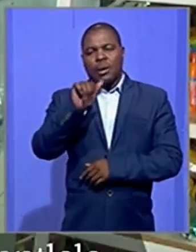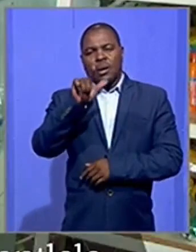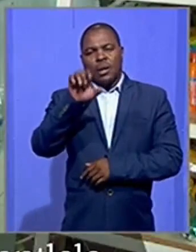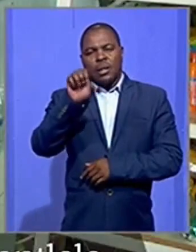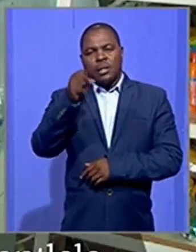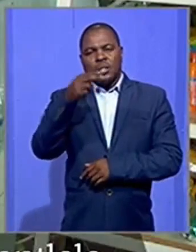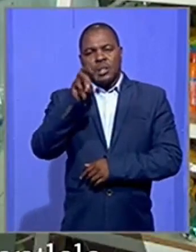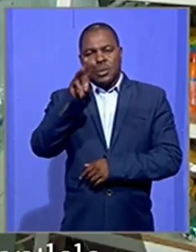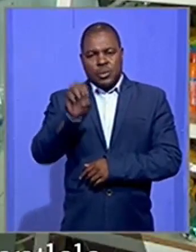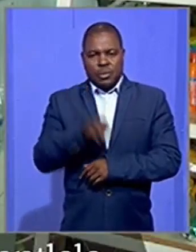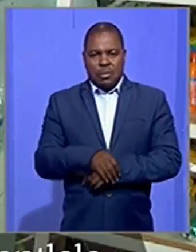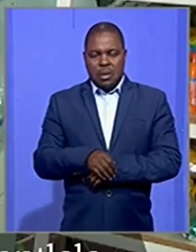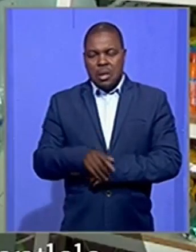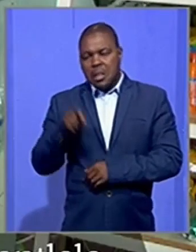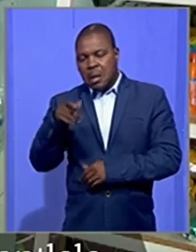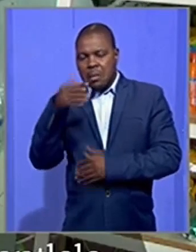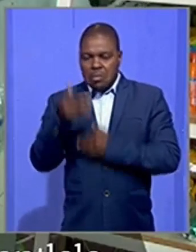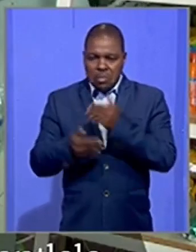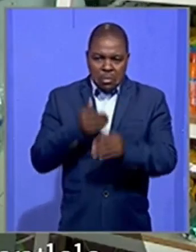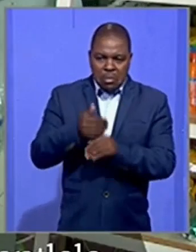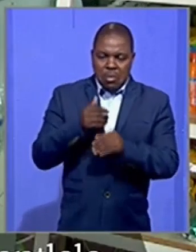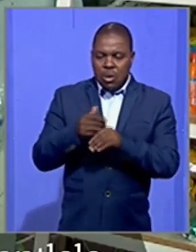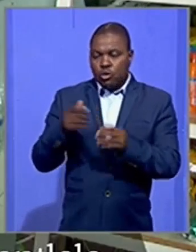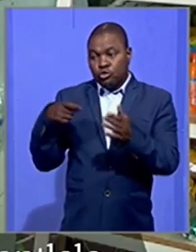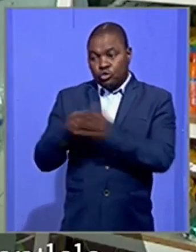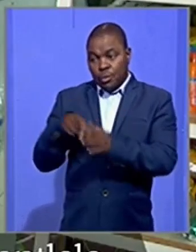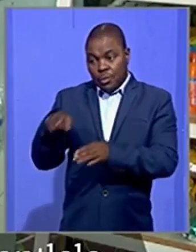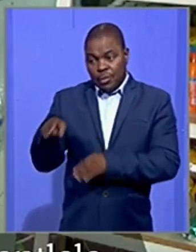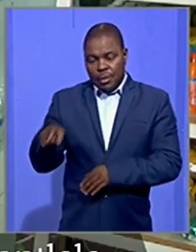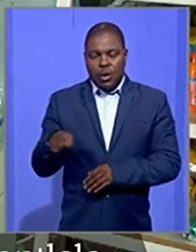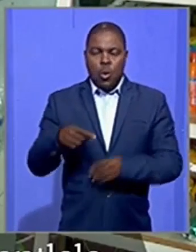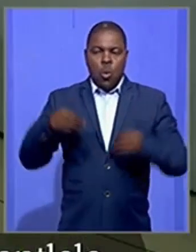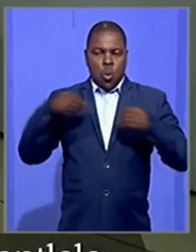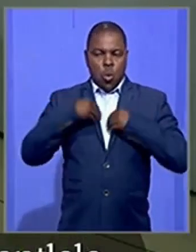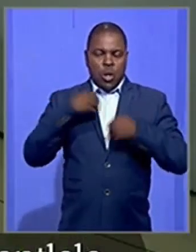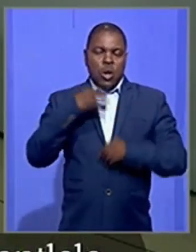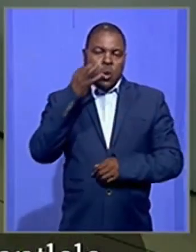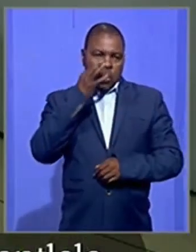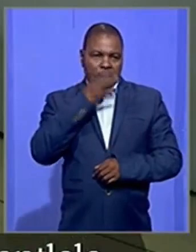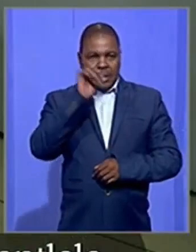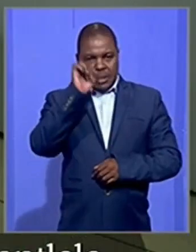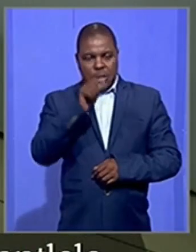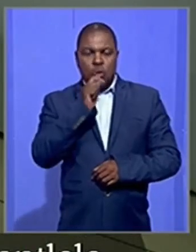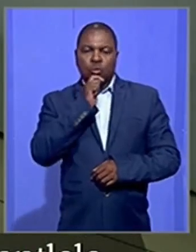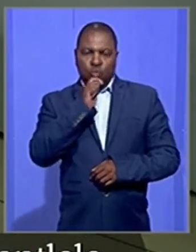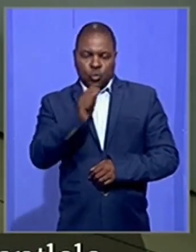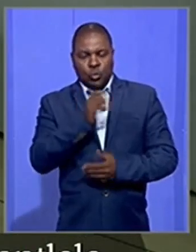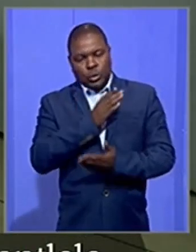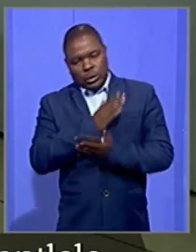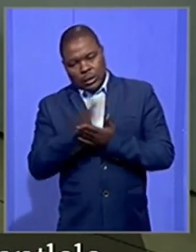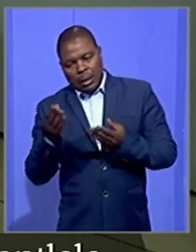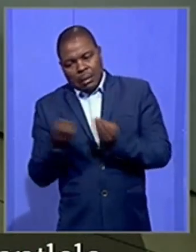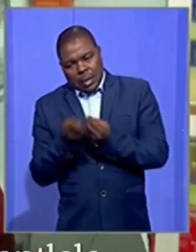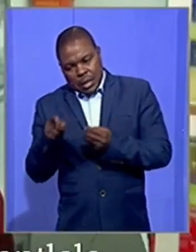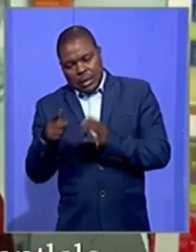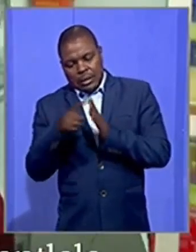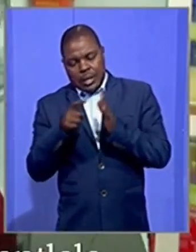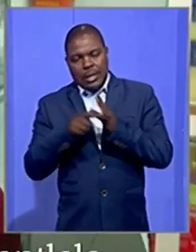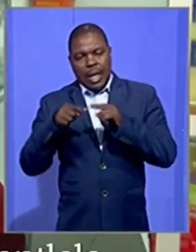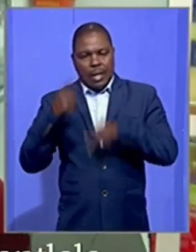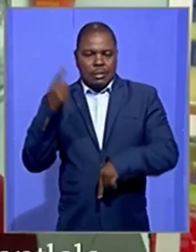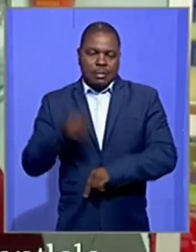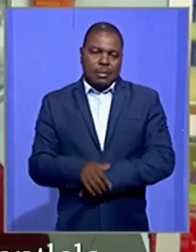letsholo lebenkeleng lena motsamaisi wa lona o dumetse a sa lobe letho hore ke nnete enngwe ya thepa e felletswe ke nako. Last